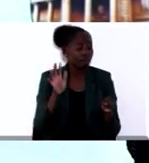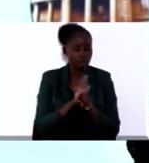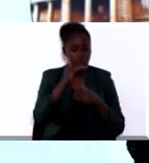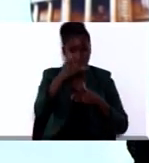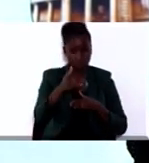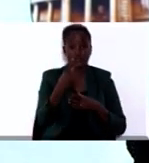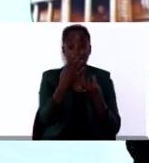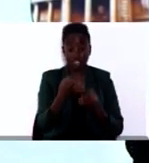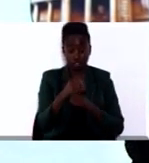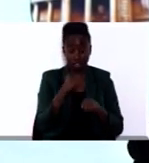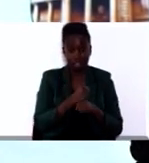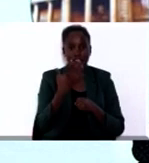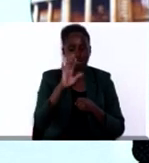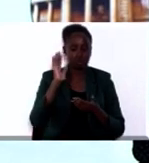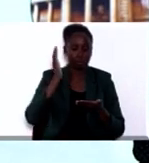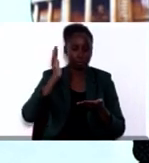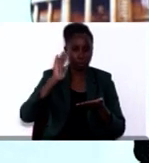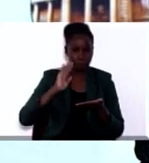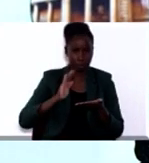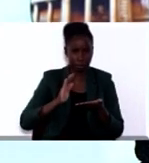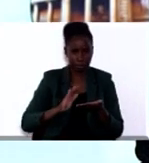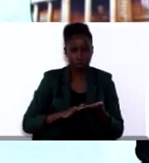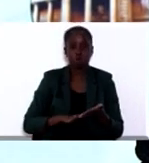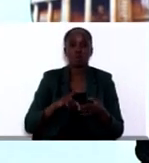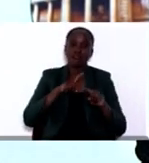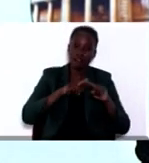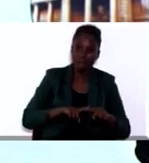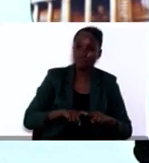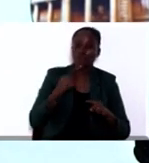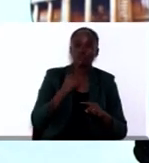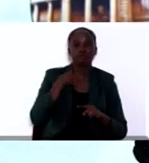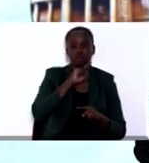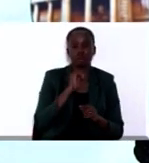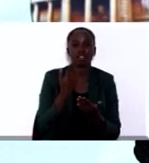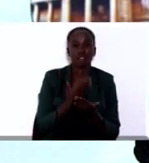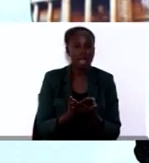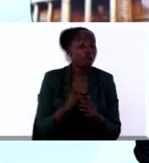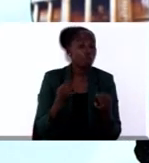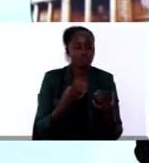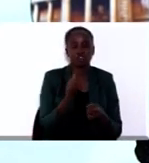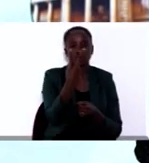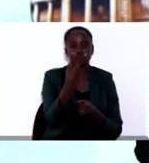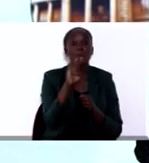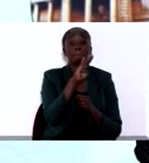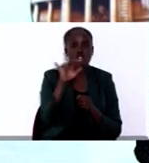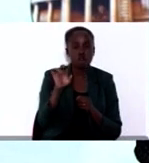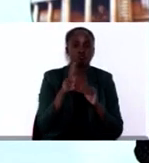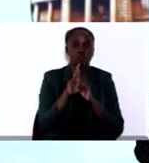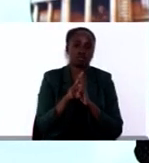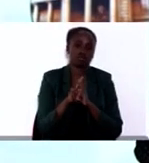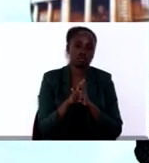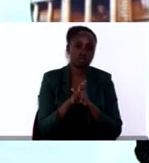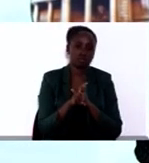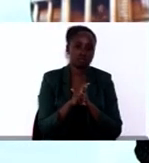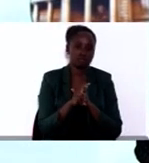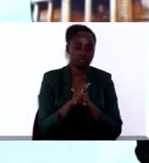financial year, we have reduced contingent liabilities on medico-legal claims by 2 billion rands, honorable members.